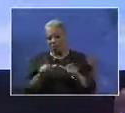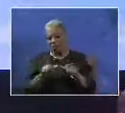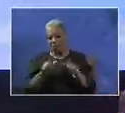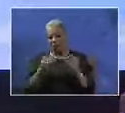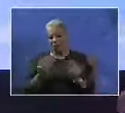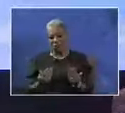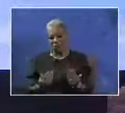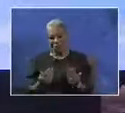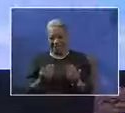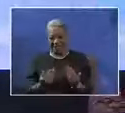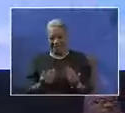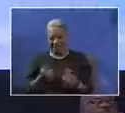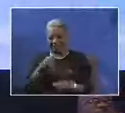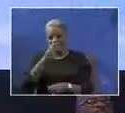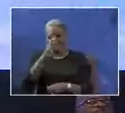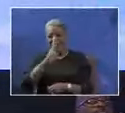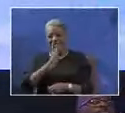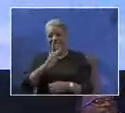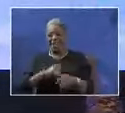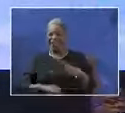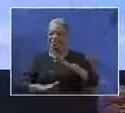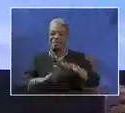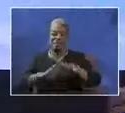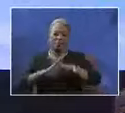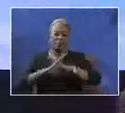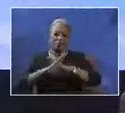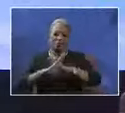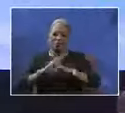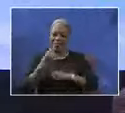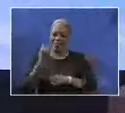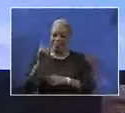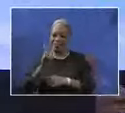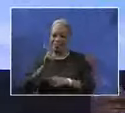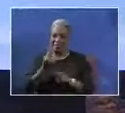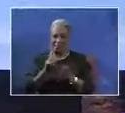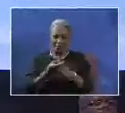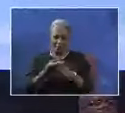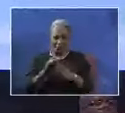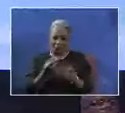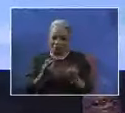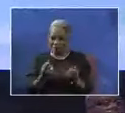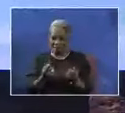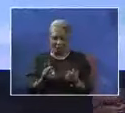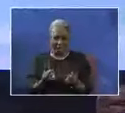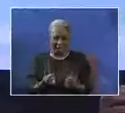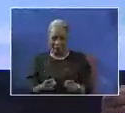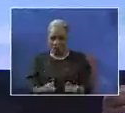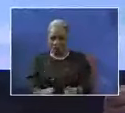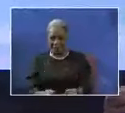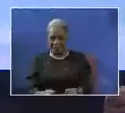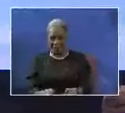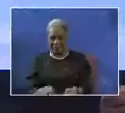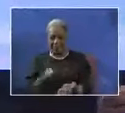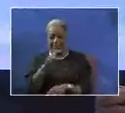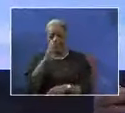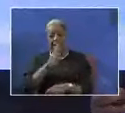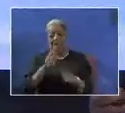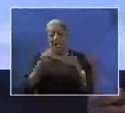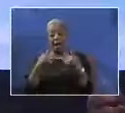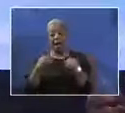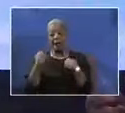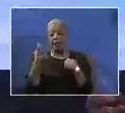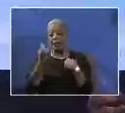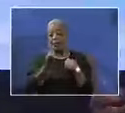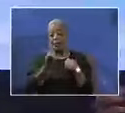held his hand, the angel's hand, because God has something that God wants you to do. And